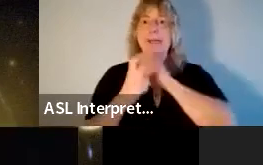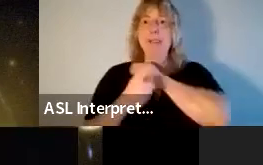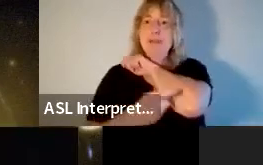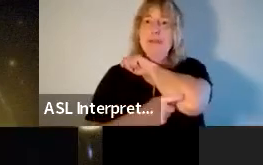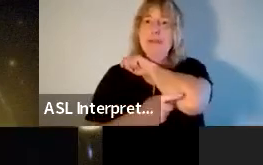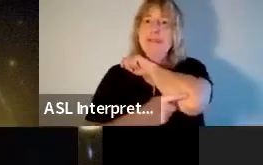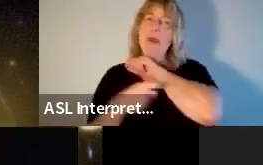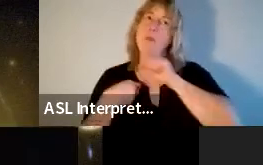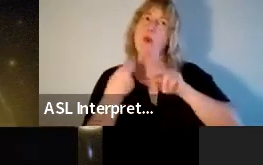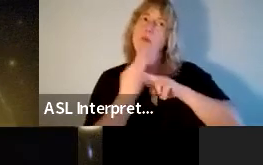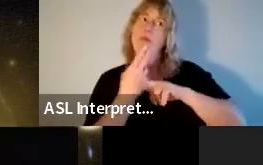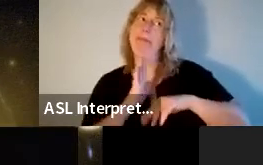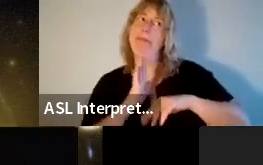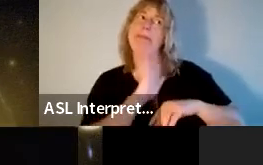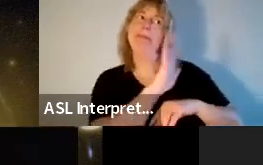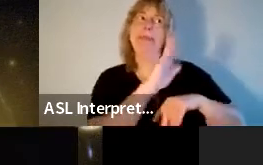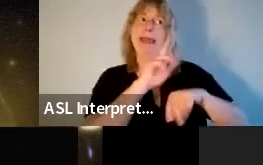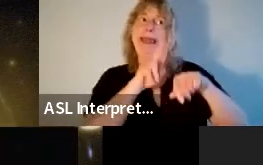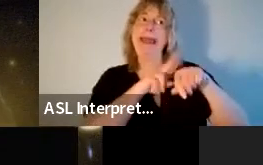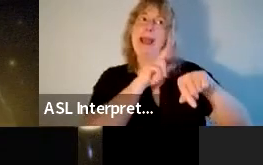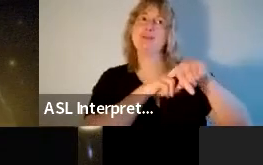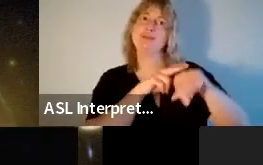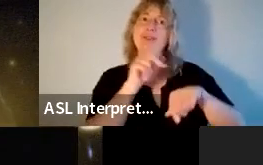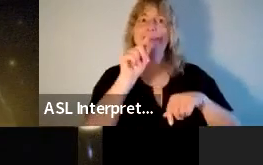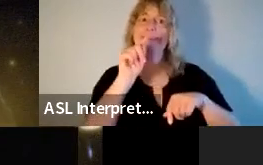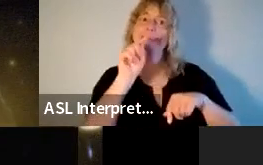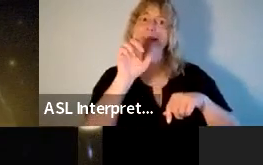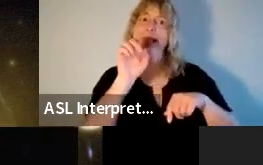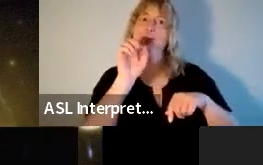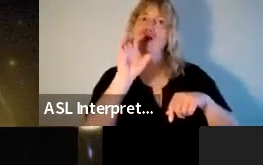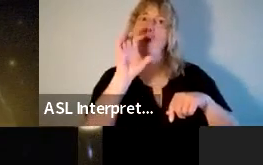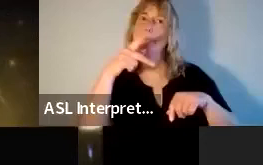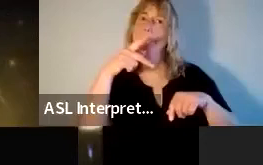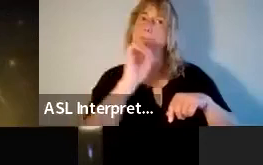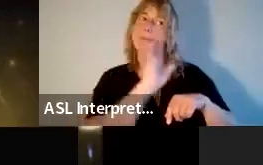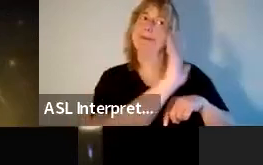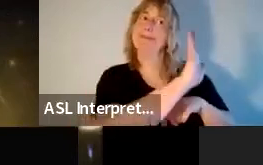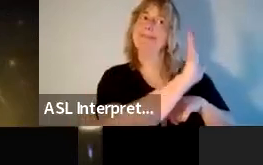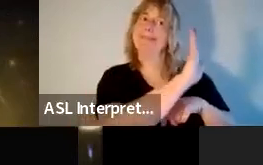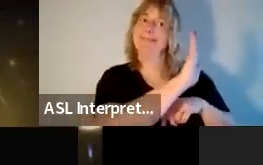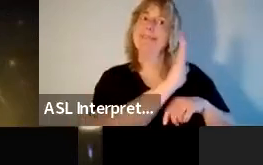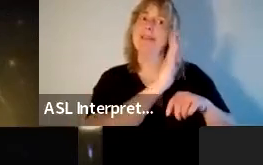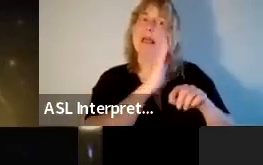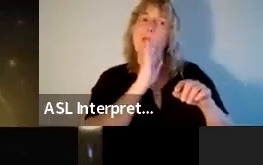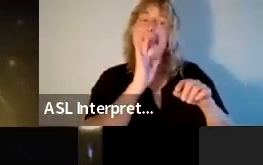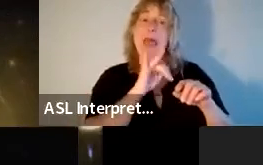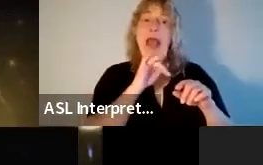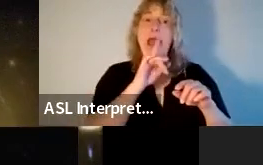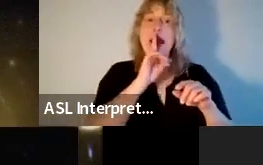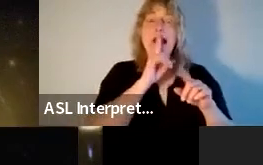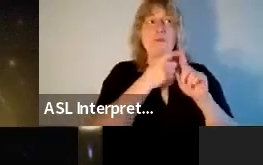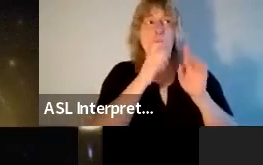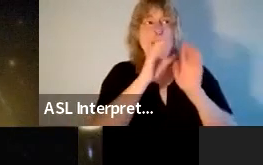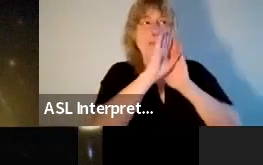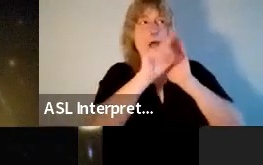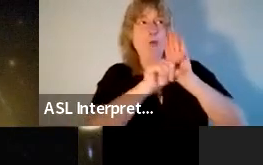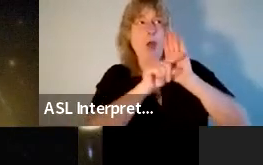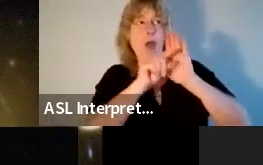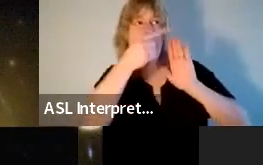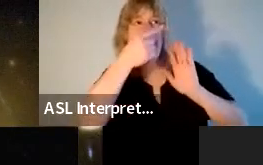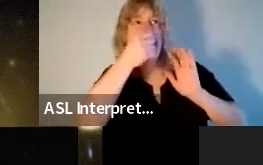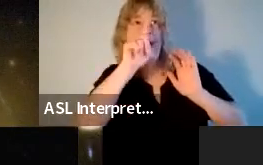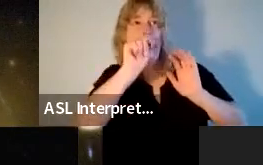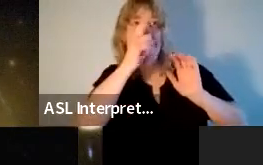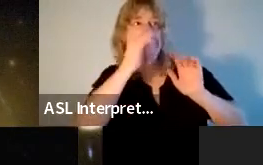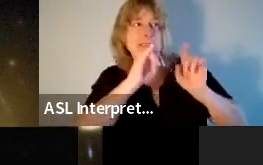telescopes. And this is a remarkable example of that, where the light from the background galaxy has been stretched out all the way into a